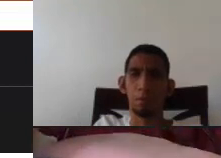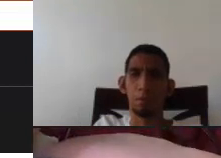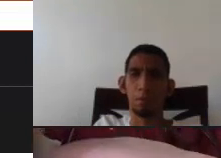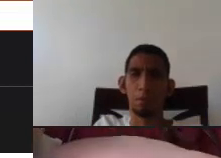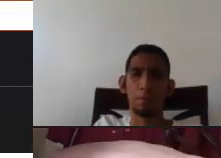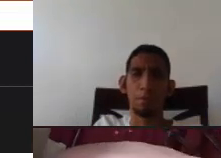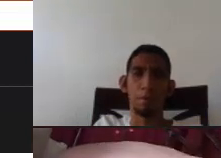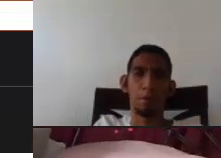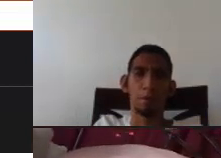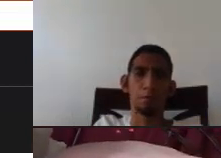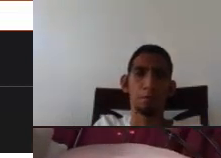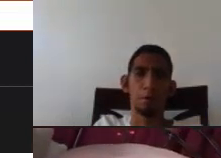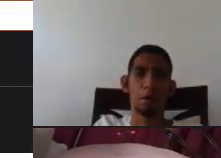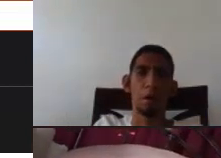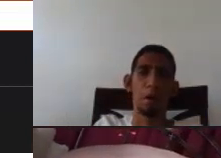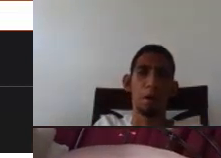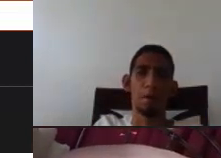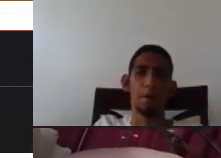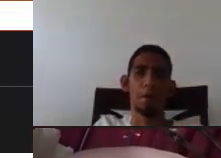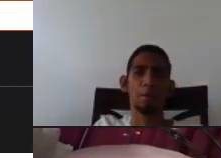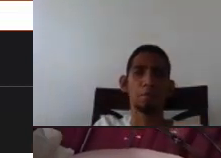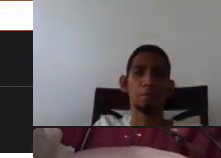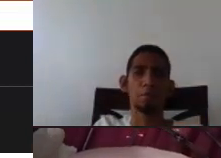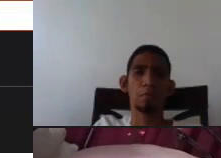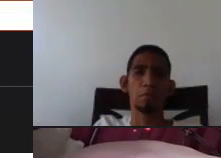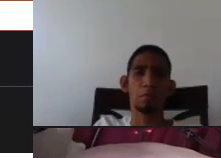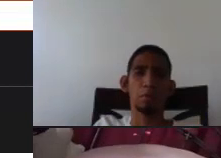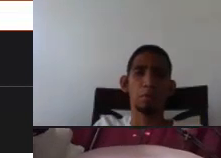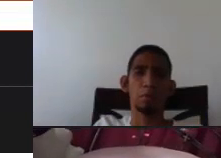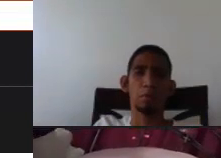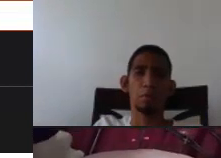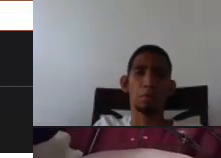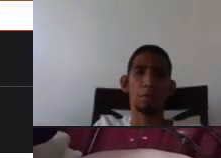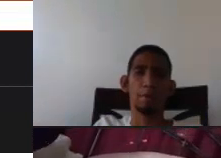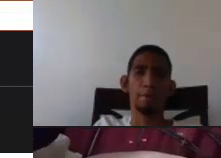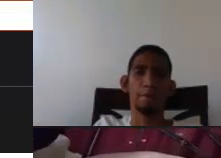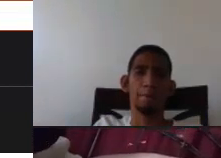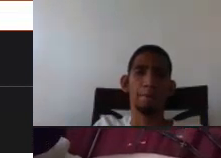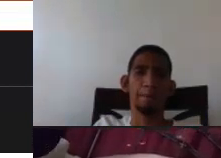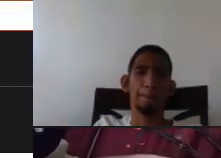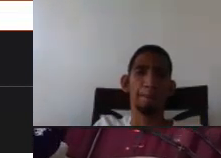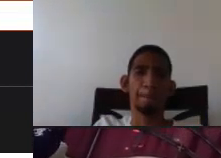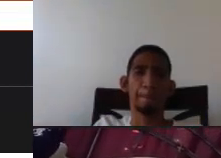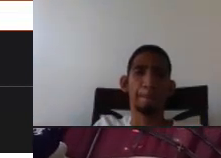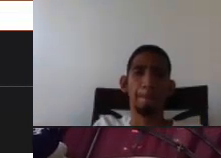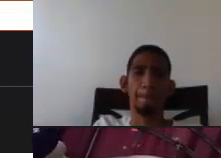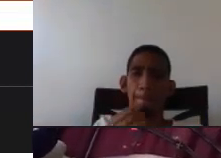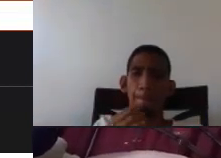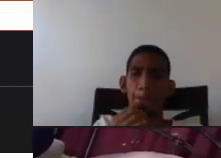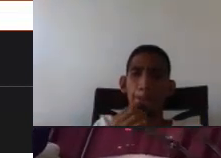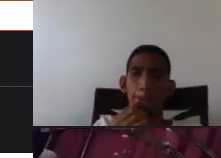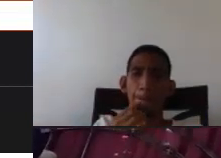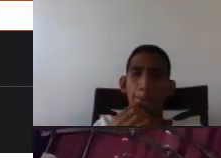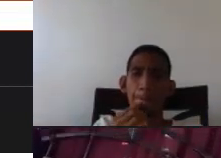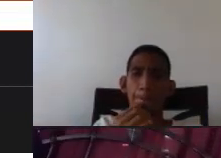big, corporations and industry or big research universities. They also want it to be available to smaller schools. They want it